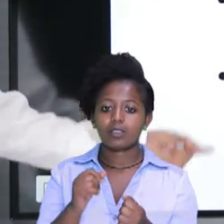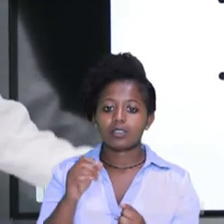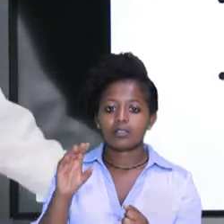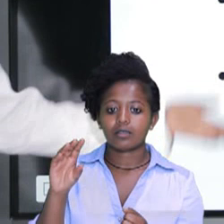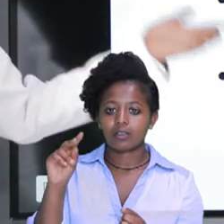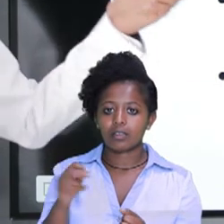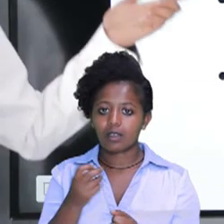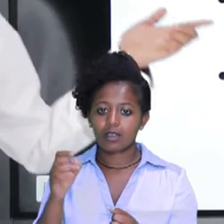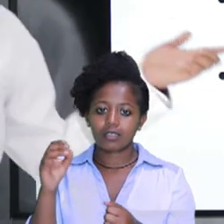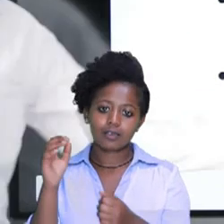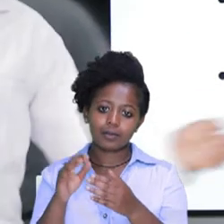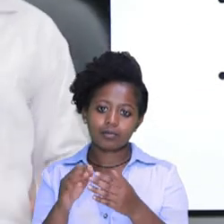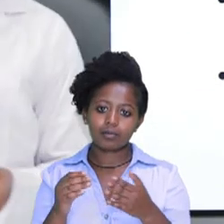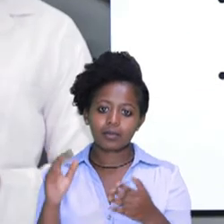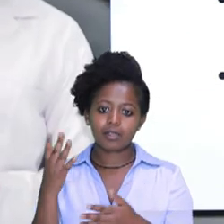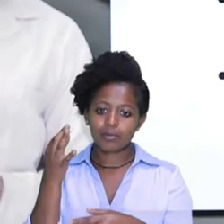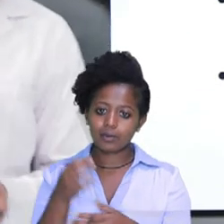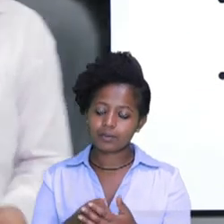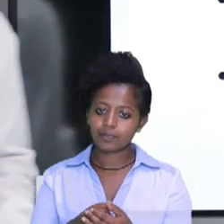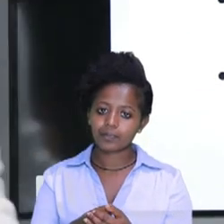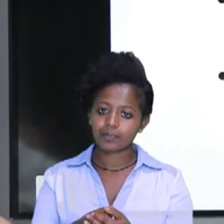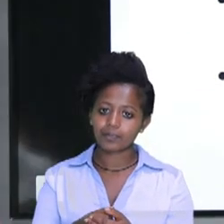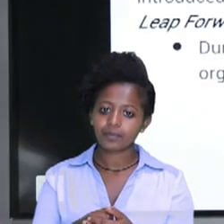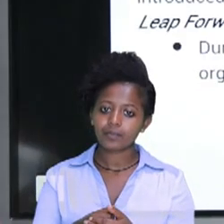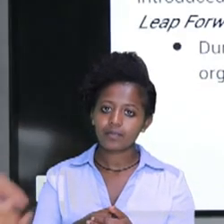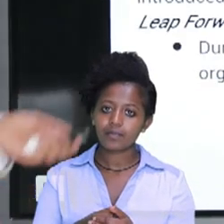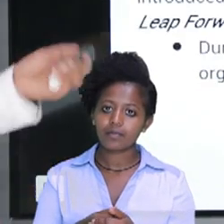Kai-shek government at Taipei.